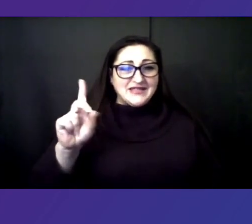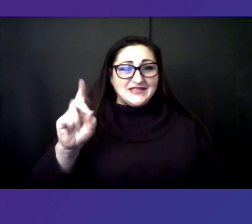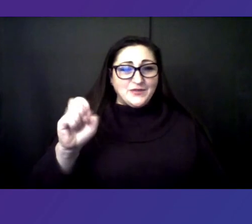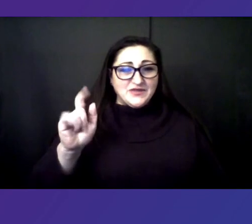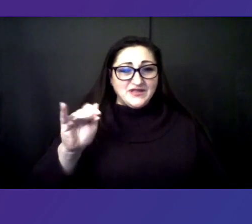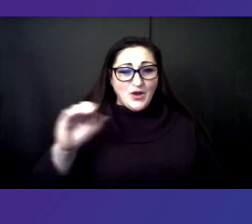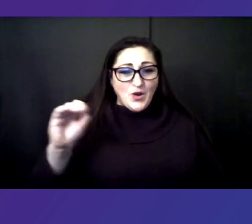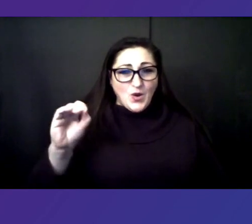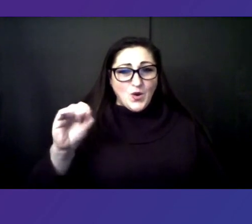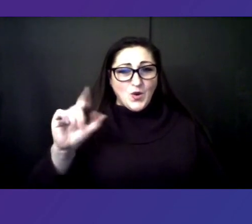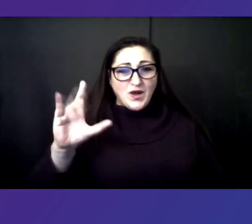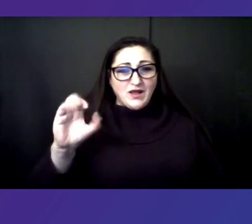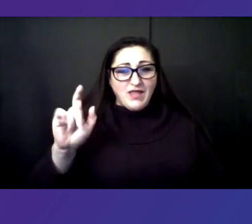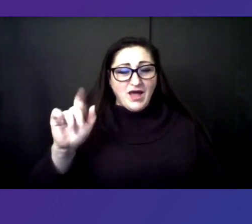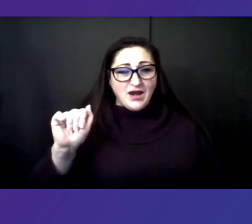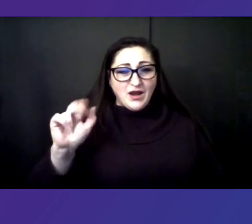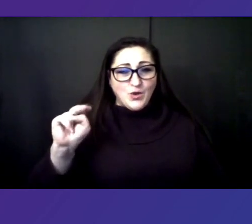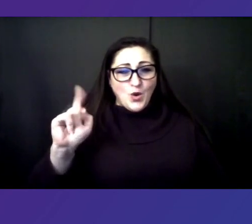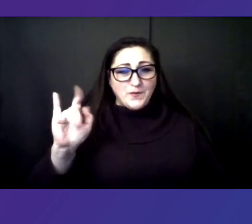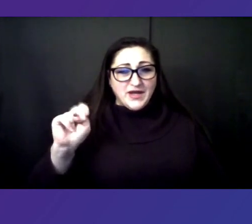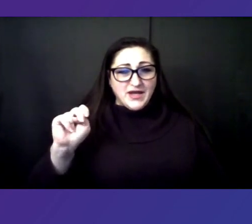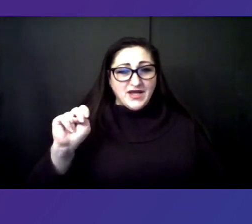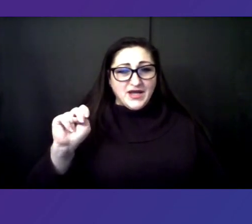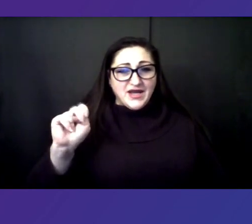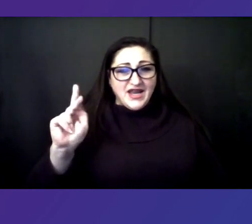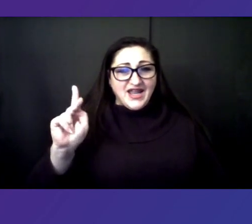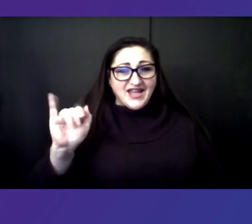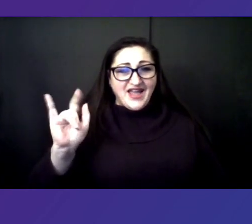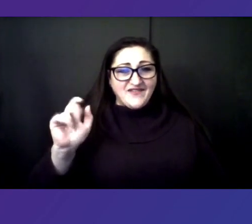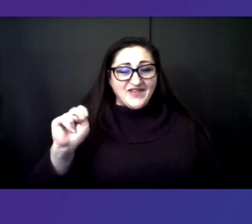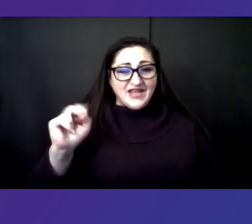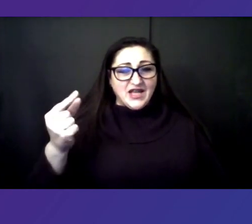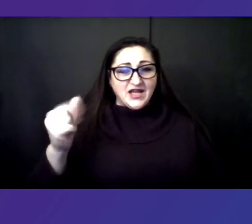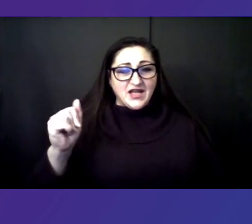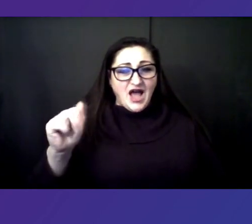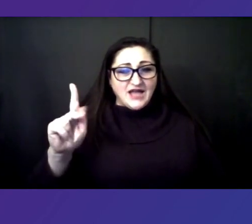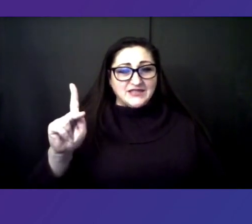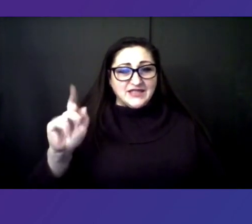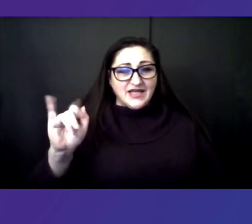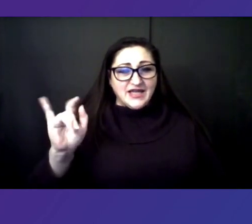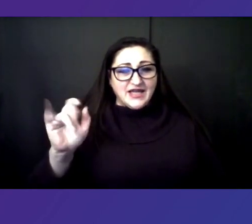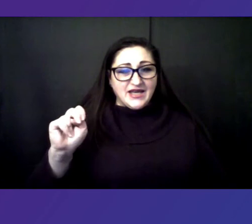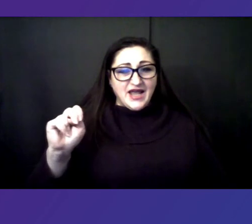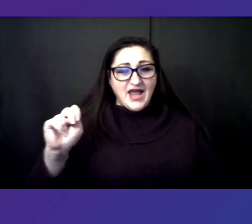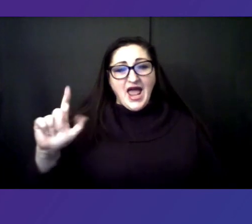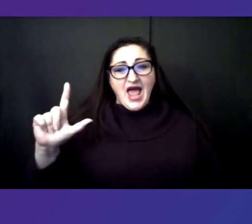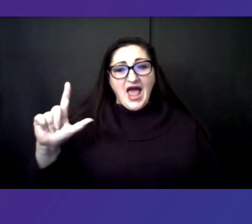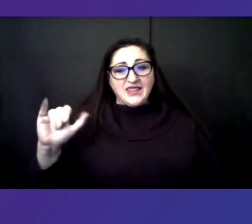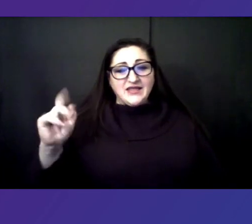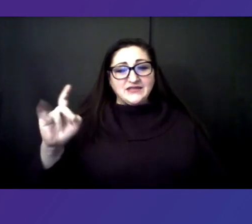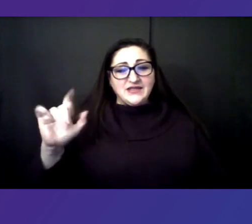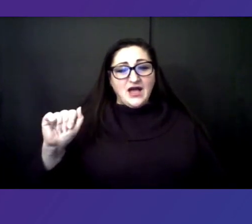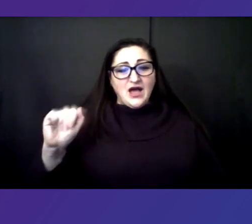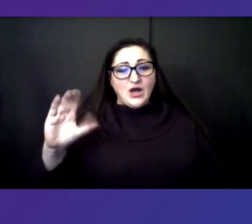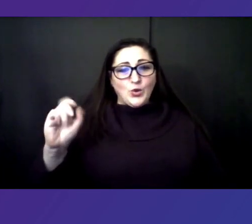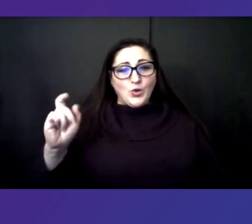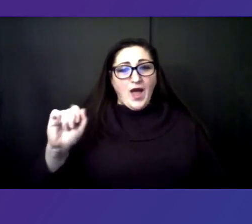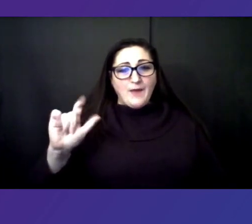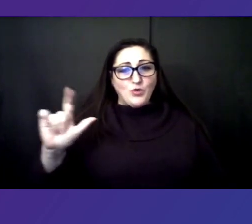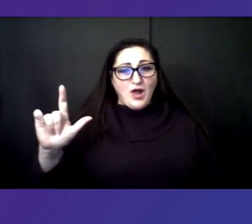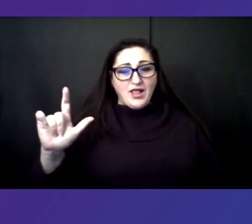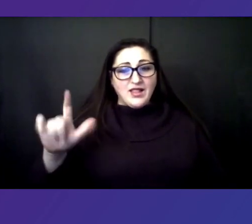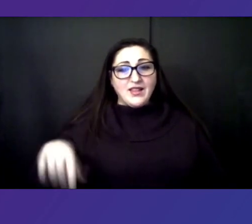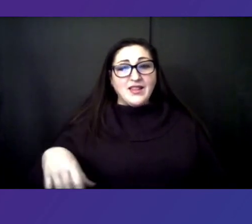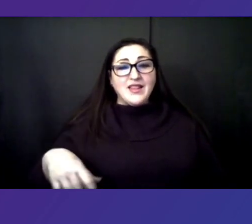Bodhrán, Claudia Norman, Kevin Gotkin, and Linda Kou and Perel for